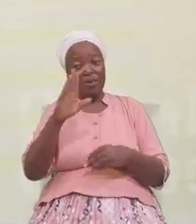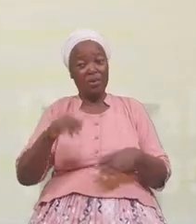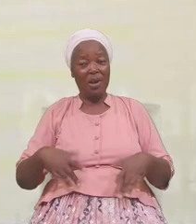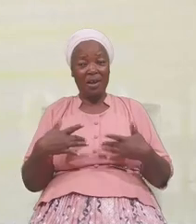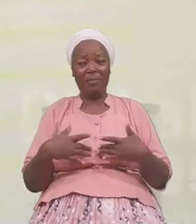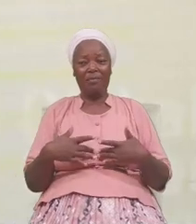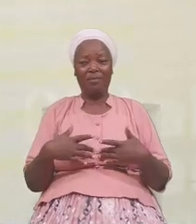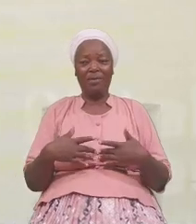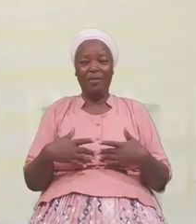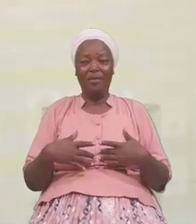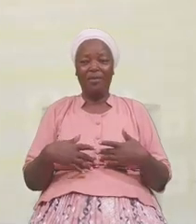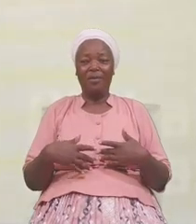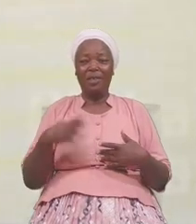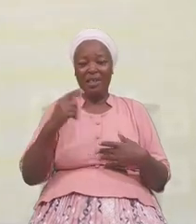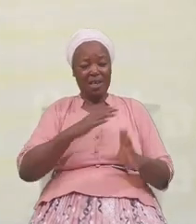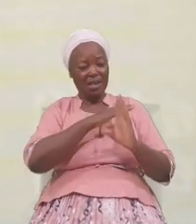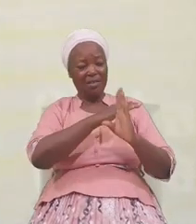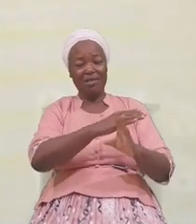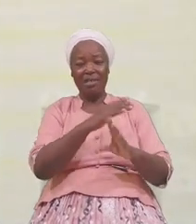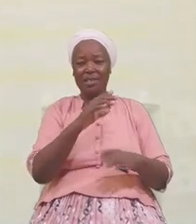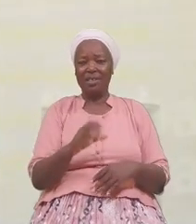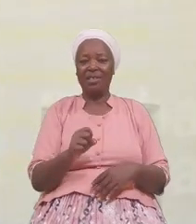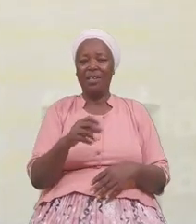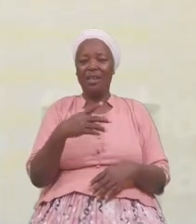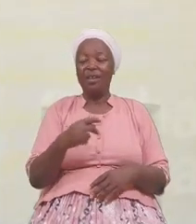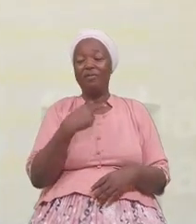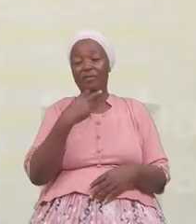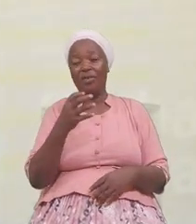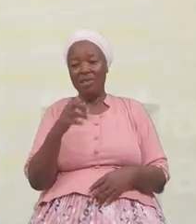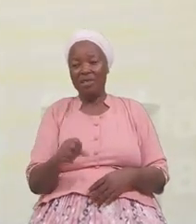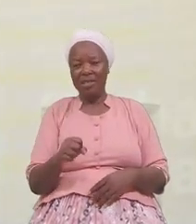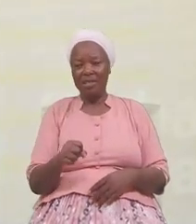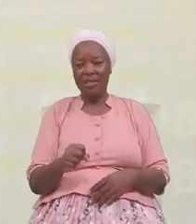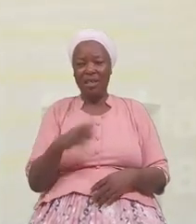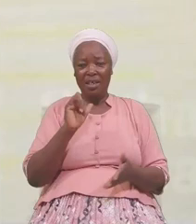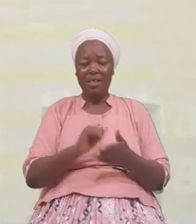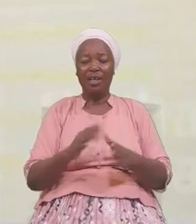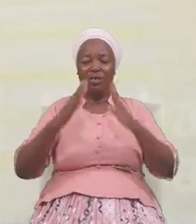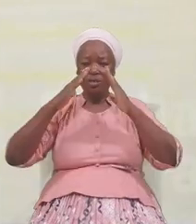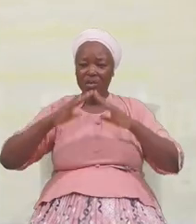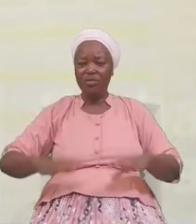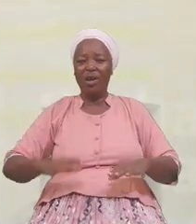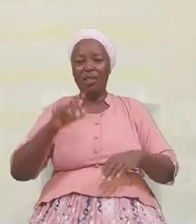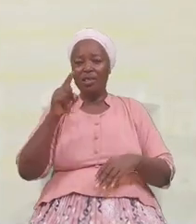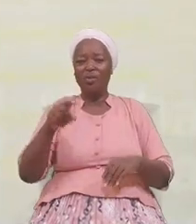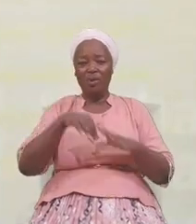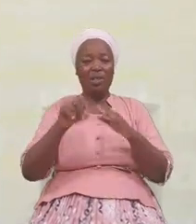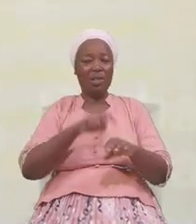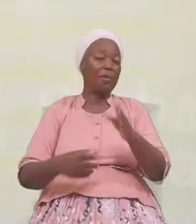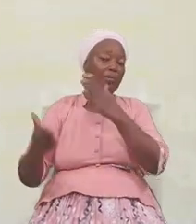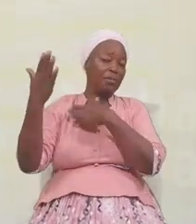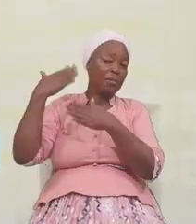life, the hindrances, the voices that shouted you down in the